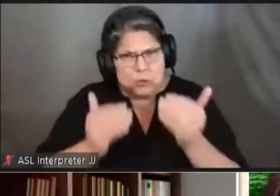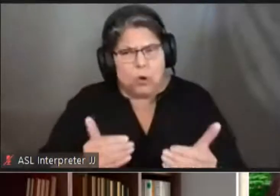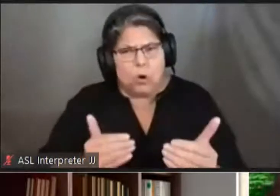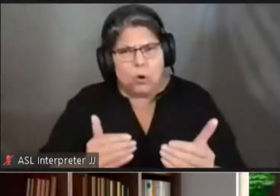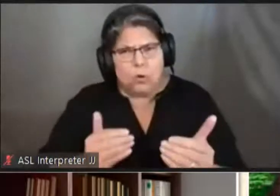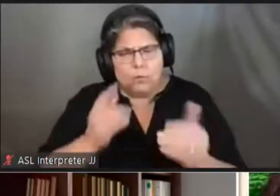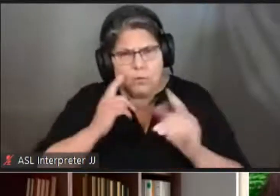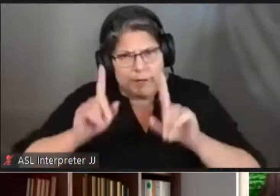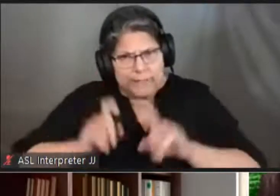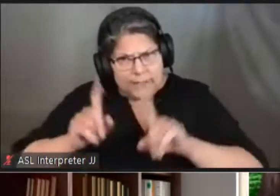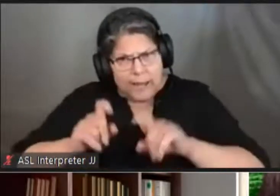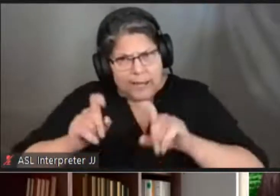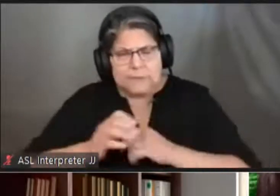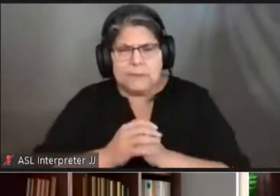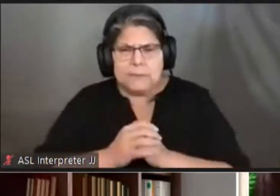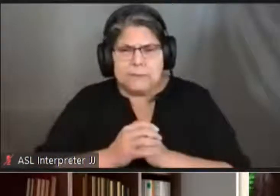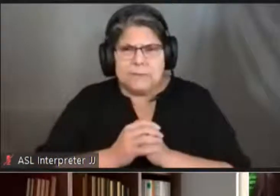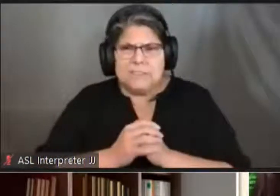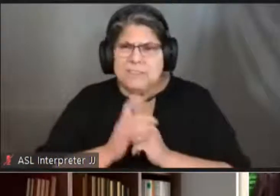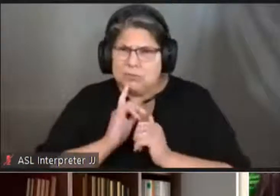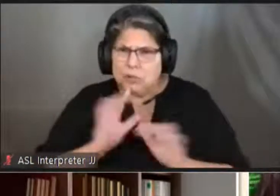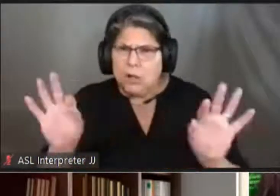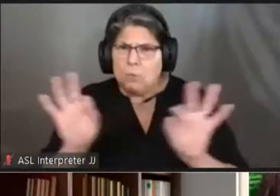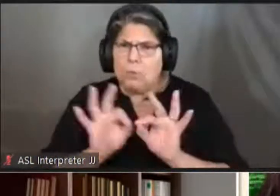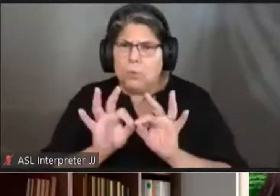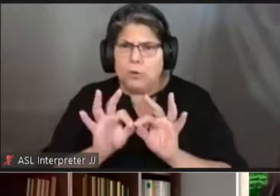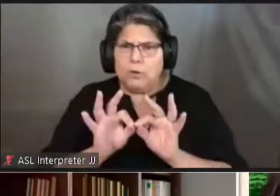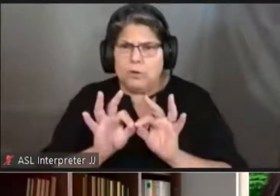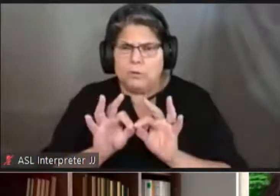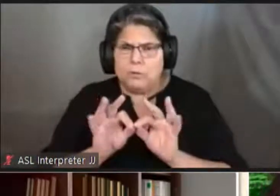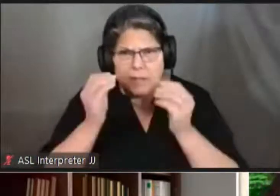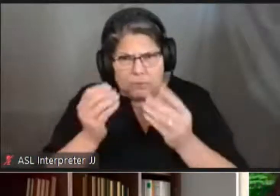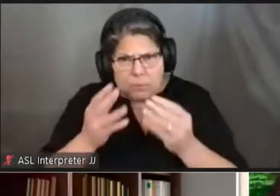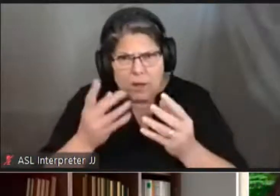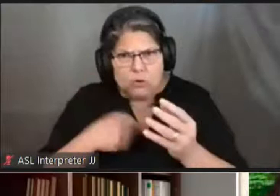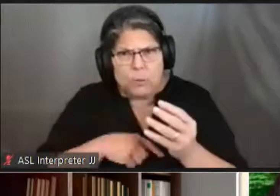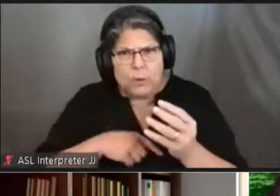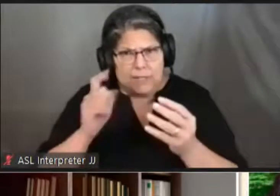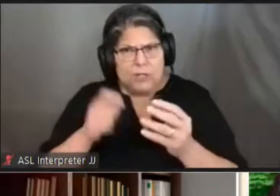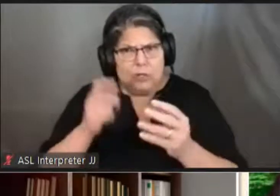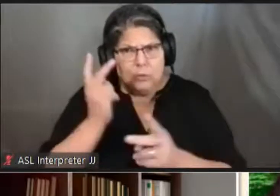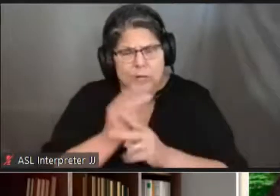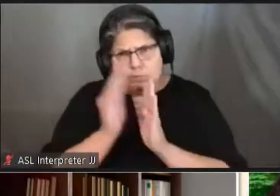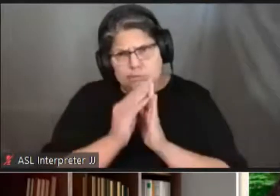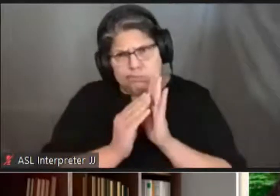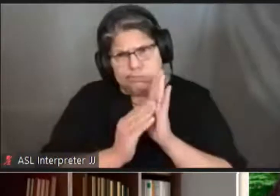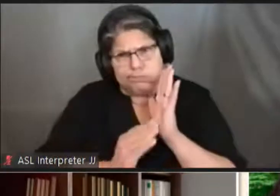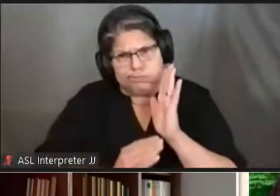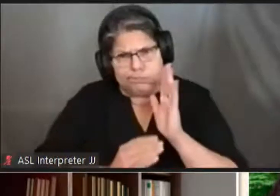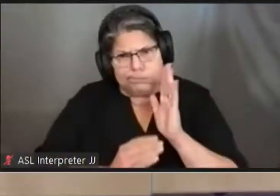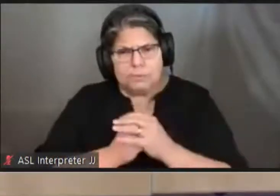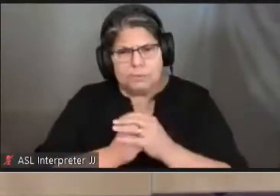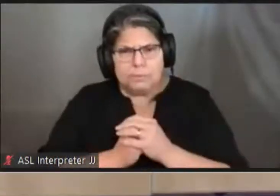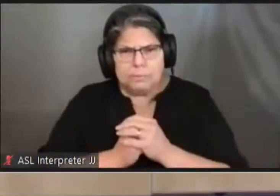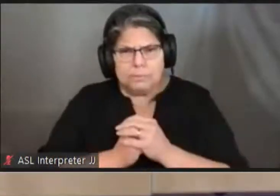events. It's a very, very important resource that we need to make sure that we maintain. Okay, understood. Thank you so much,